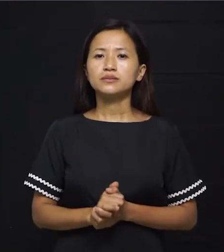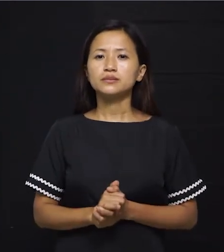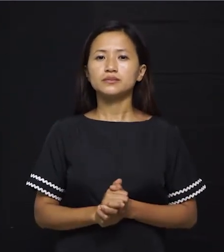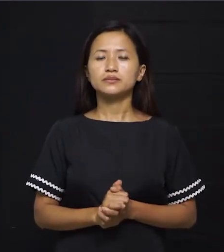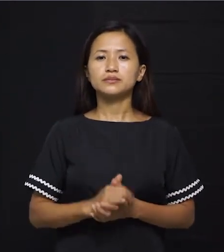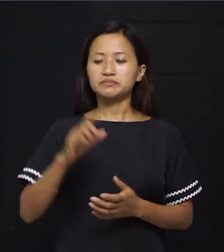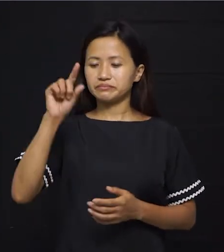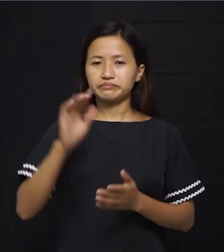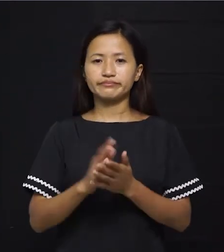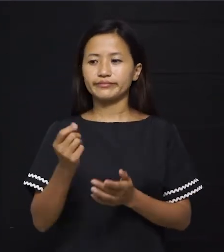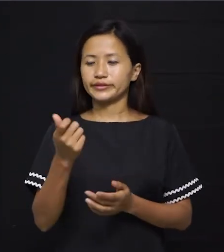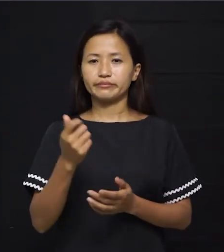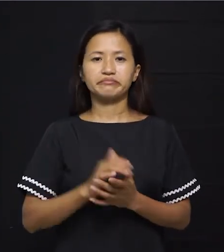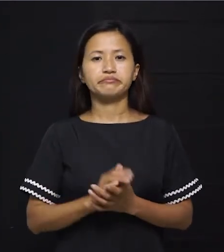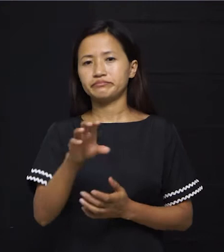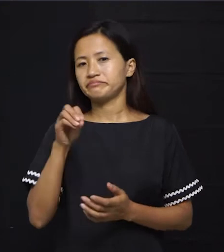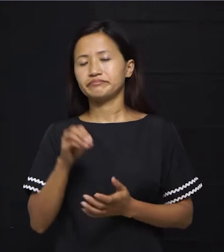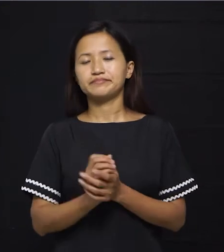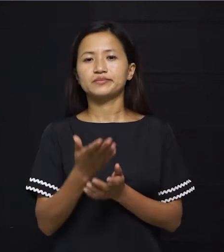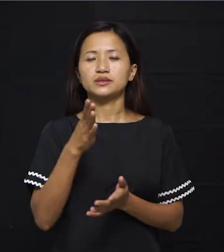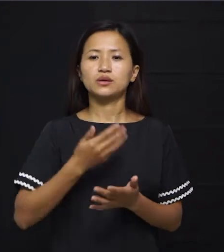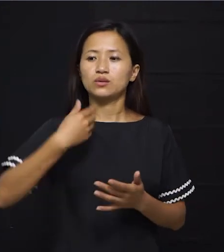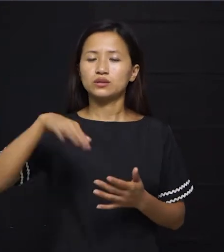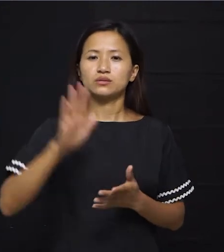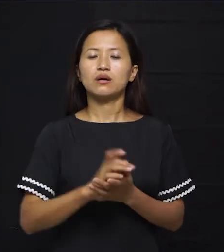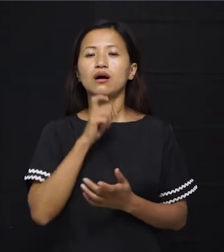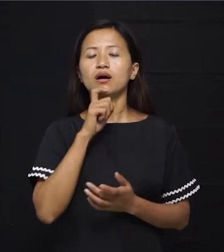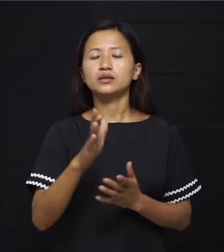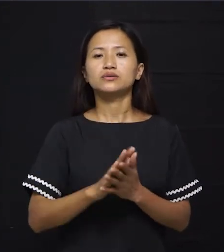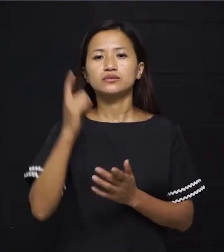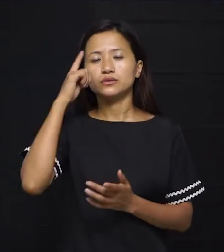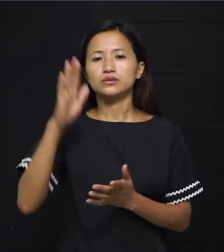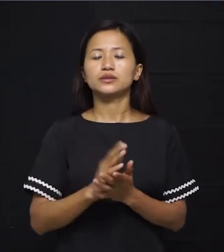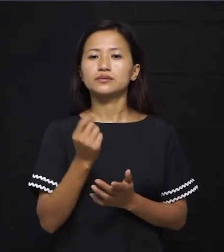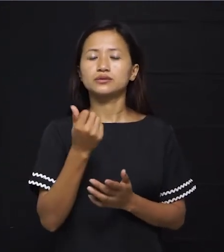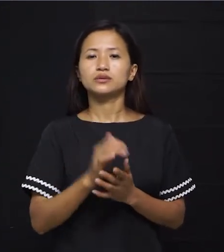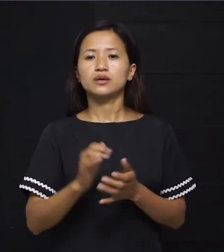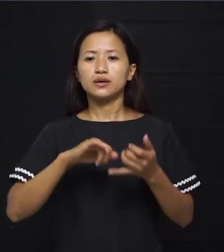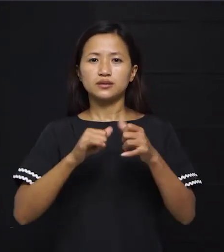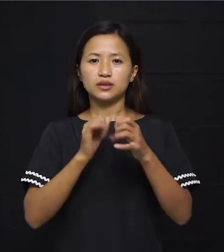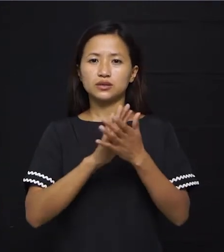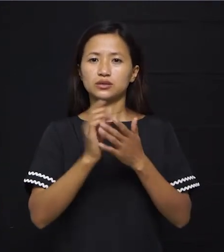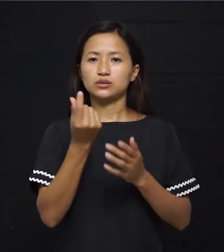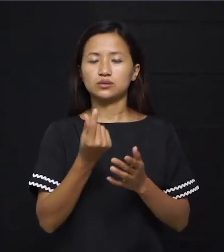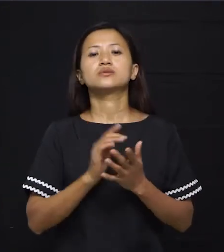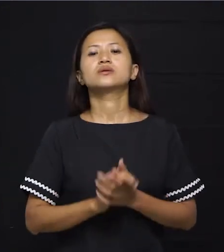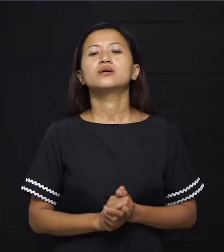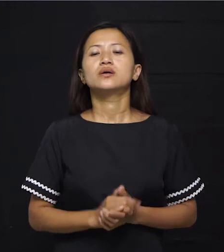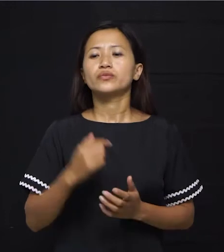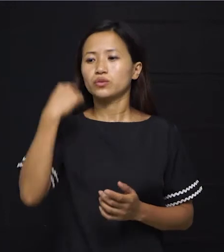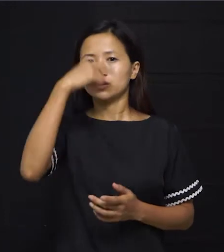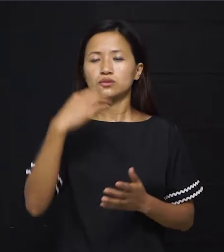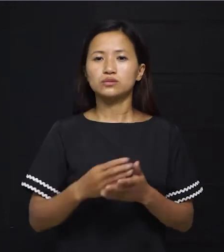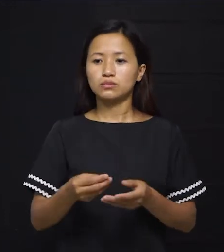After so many months, he did not get the money. And so he went to ask for the money from Sahu, okay? The one who bought